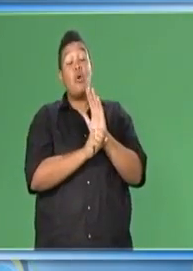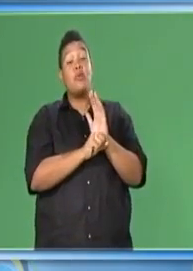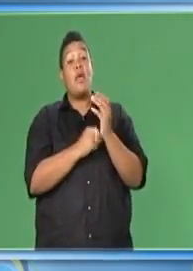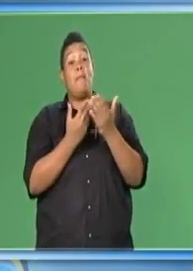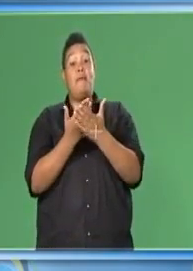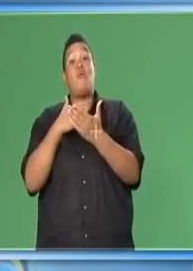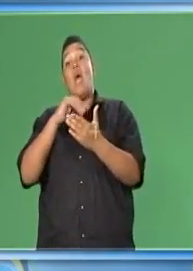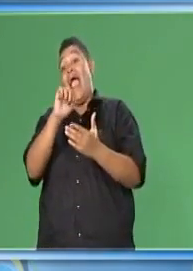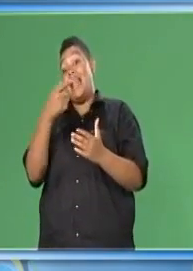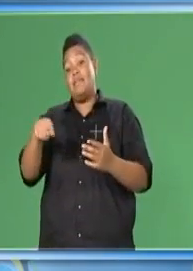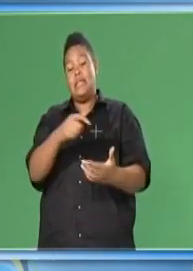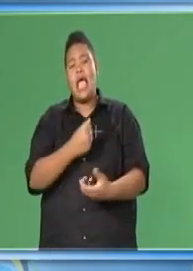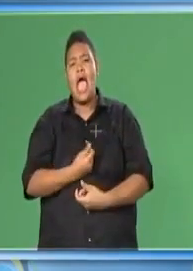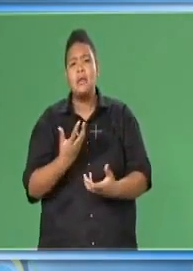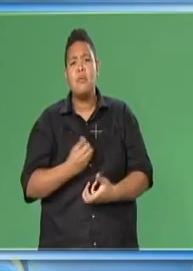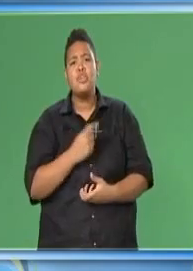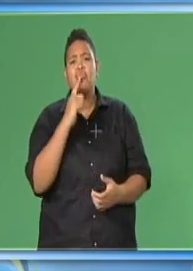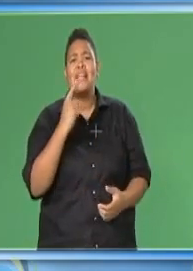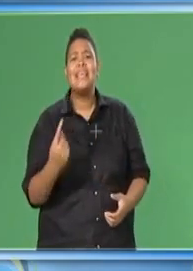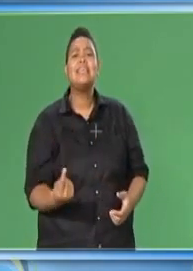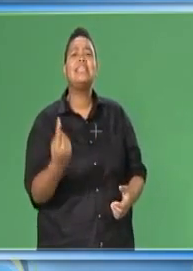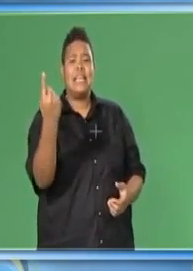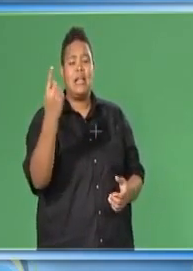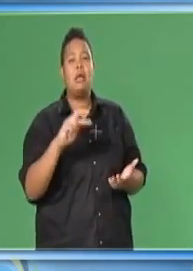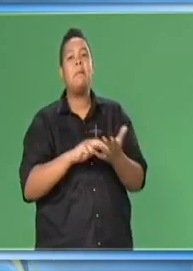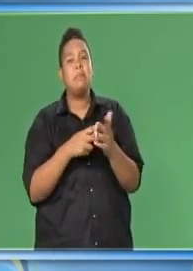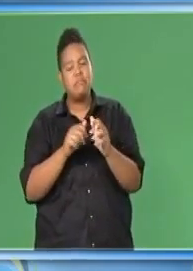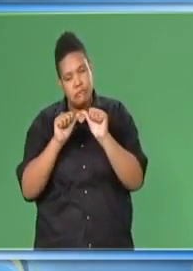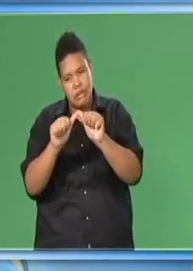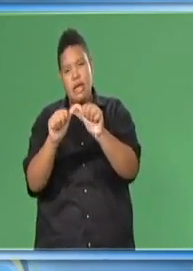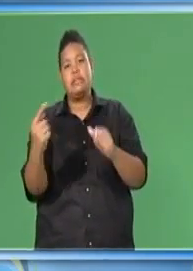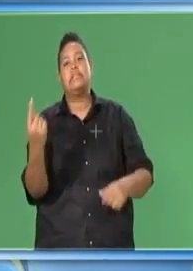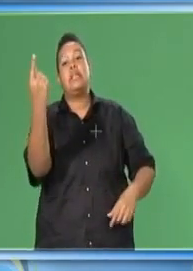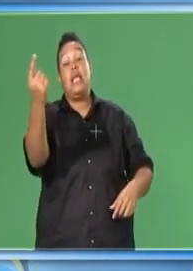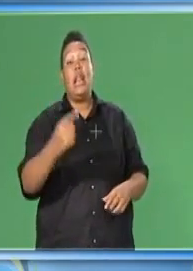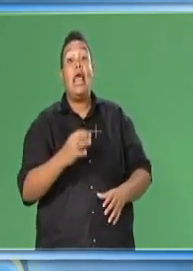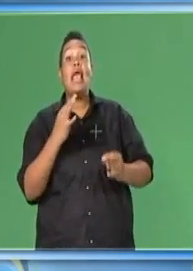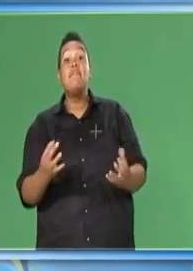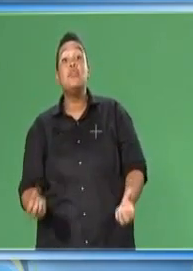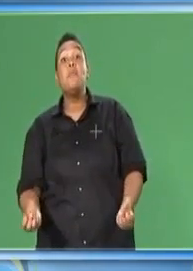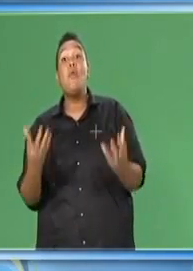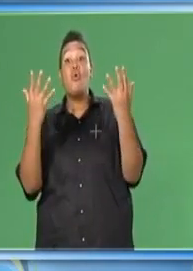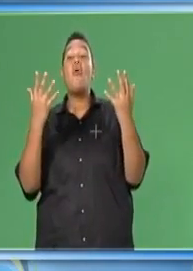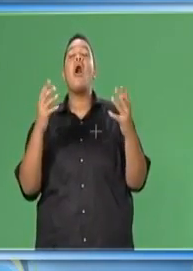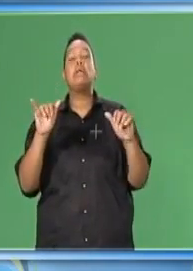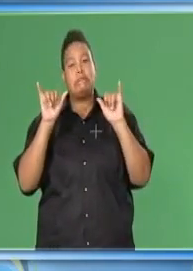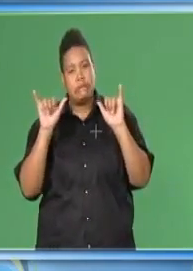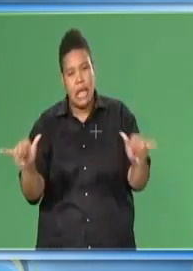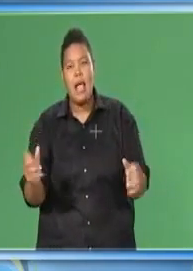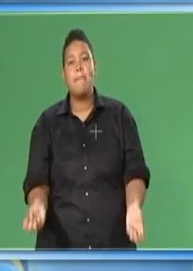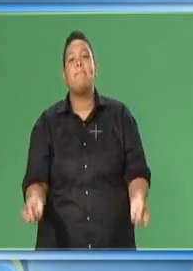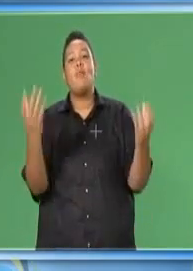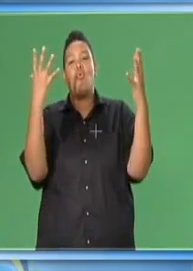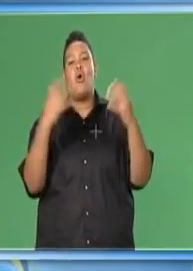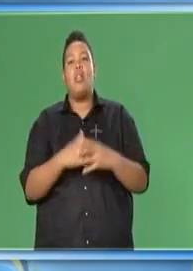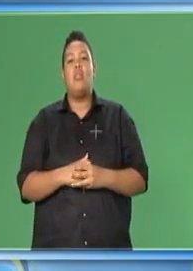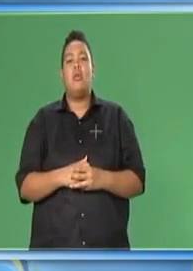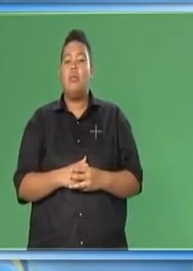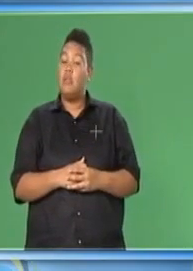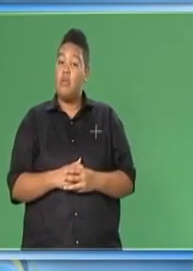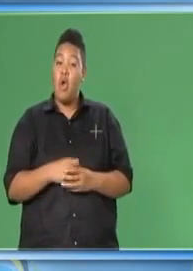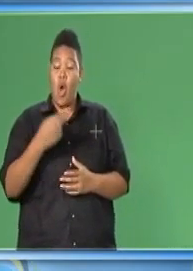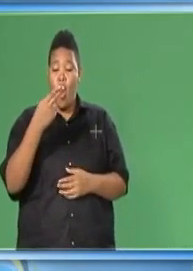well. The main verb is reading. Other main verbs function as linking verbs. Linking verbs do not